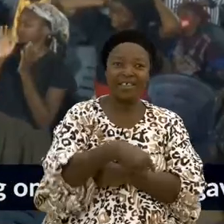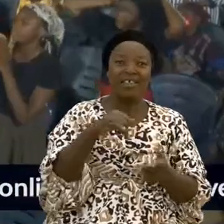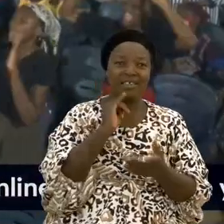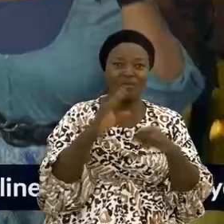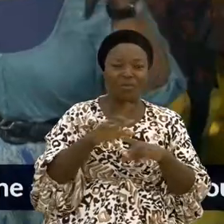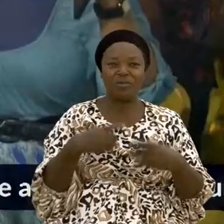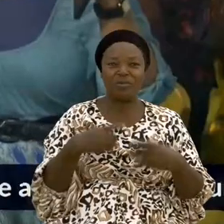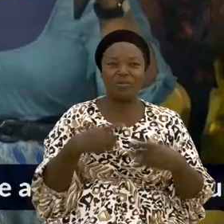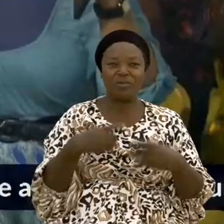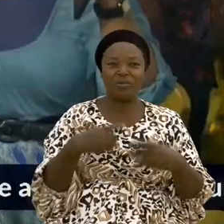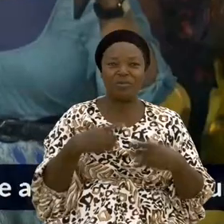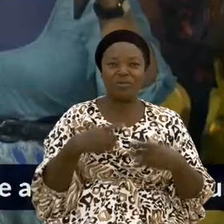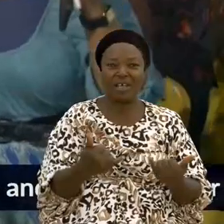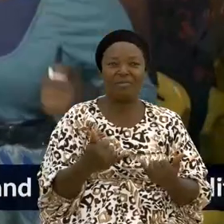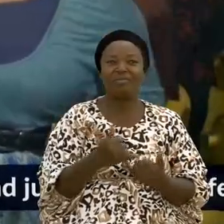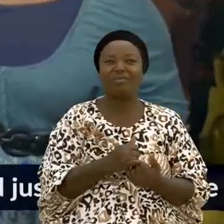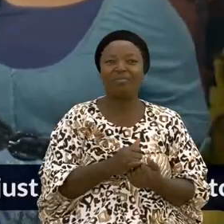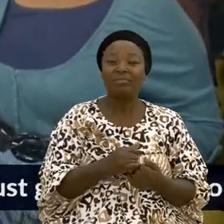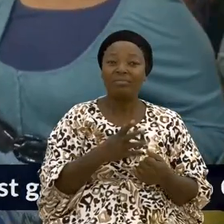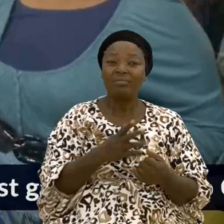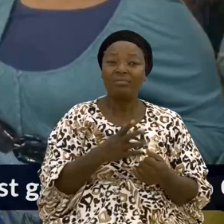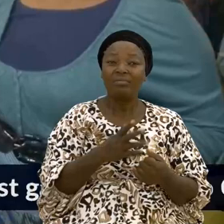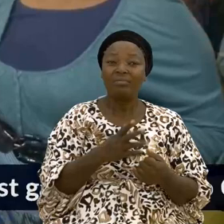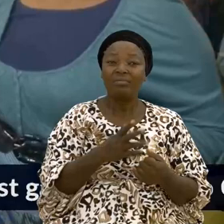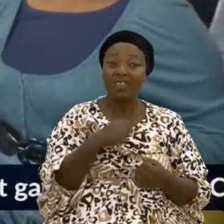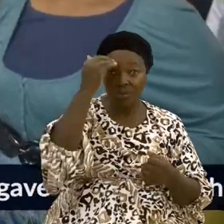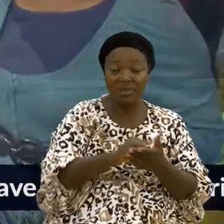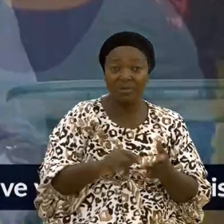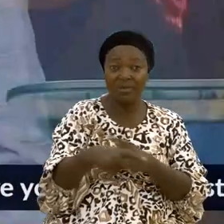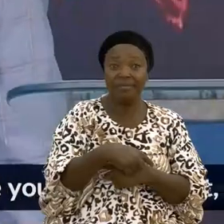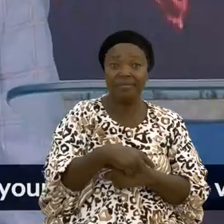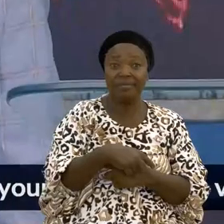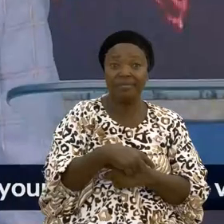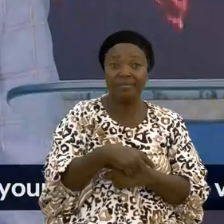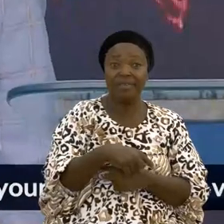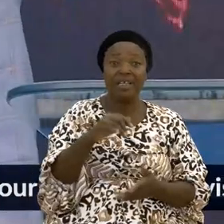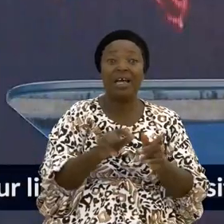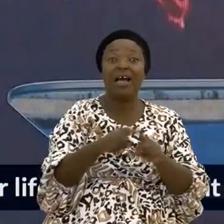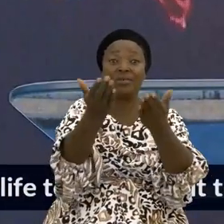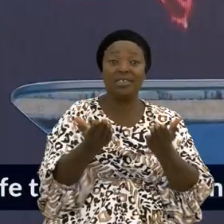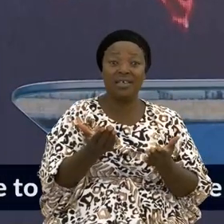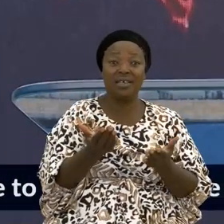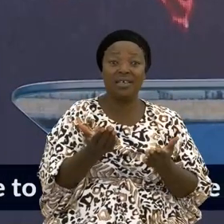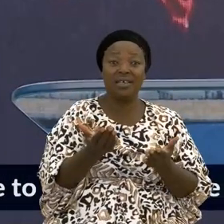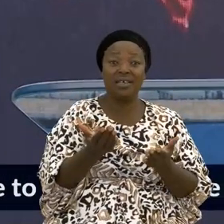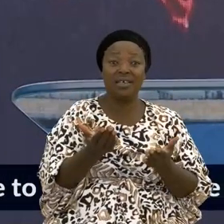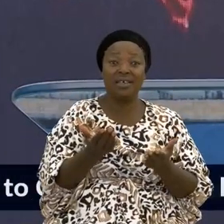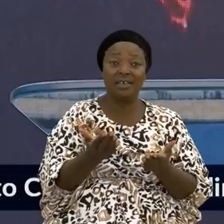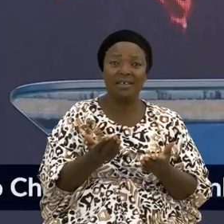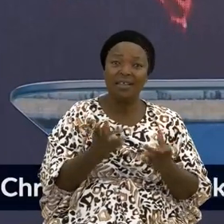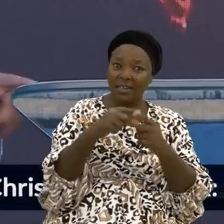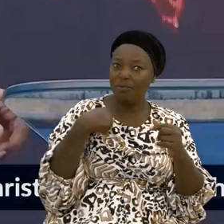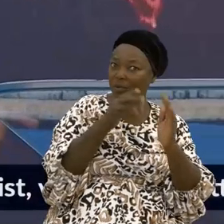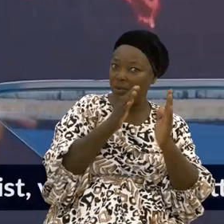you right now. And you know today, as you desire, then we